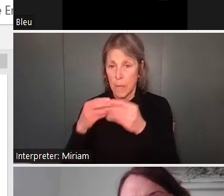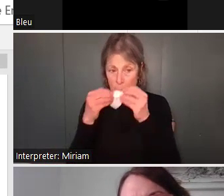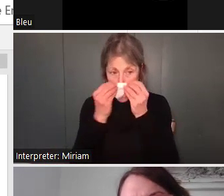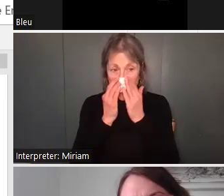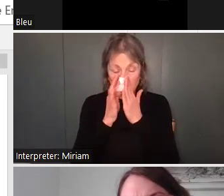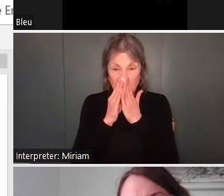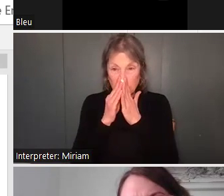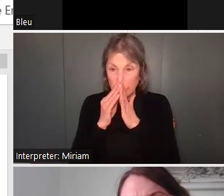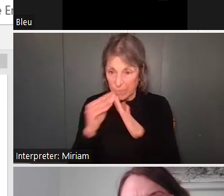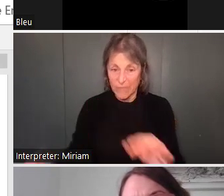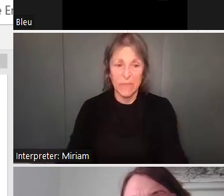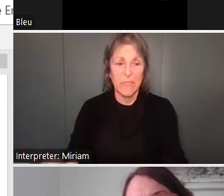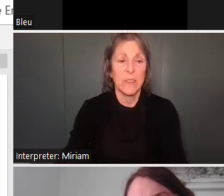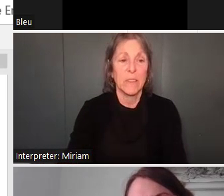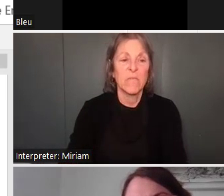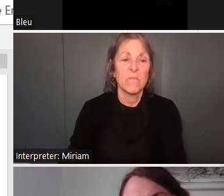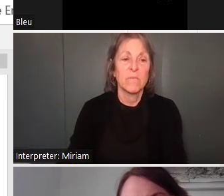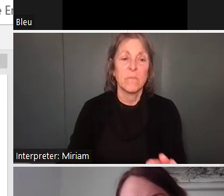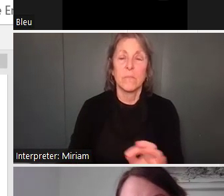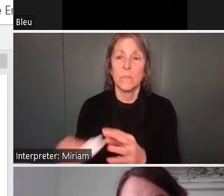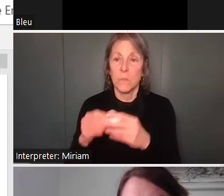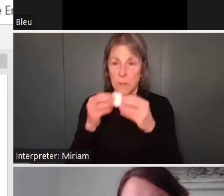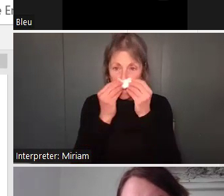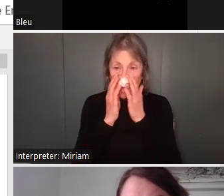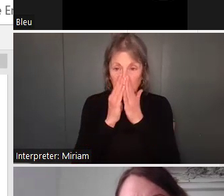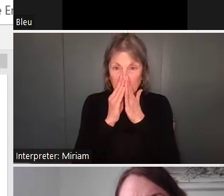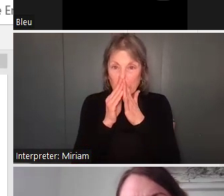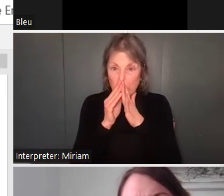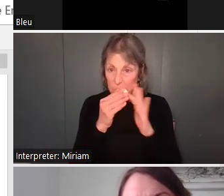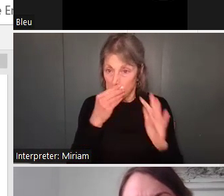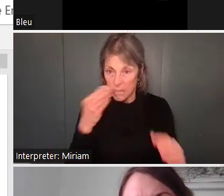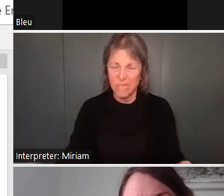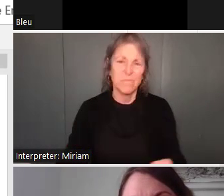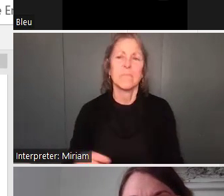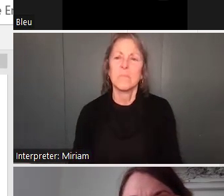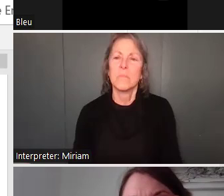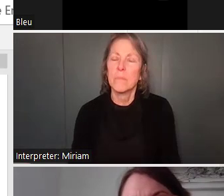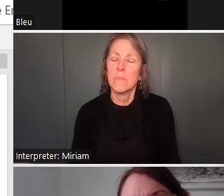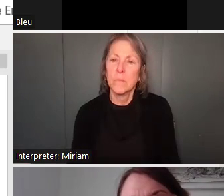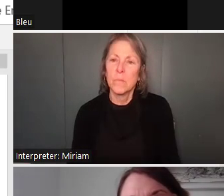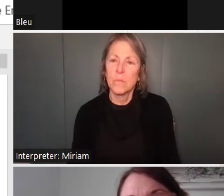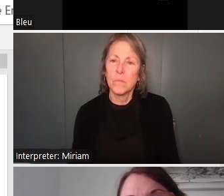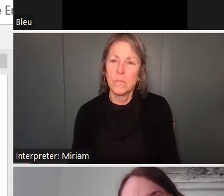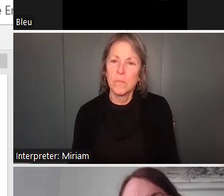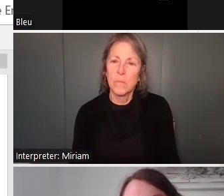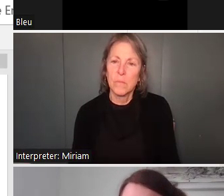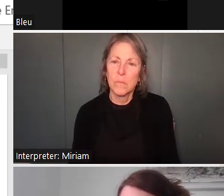Okay, so something like it says, please tell us your race and ethnicity. What if they don't want to share? So maybe having,